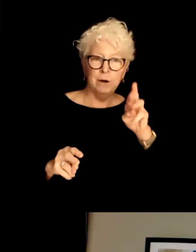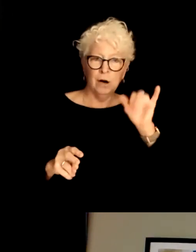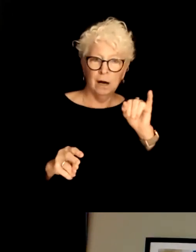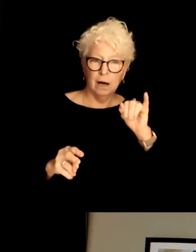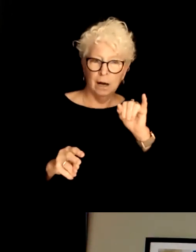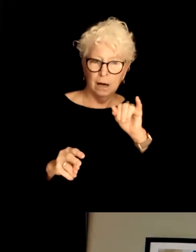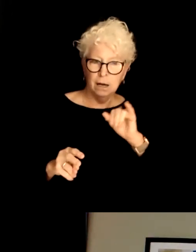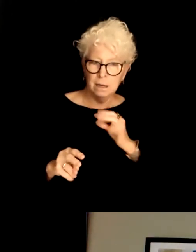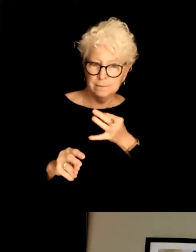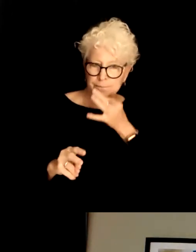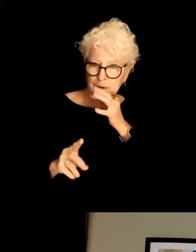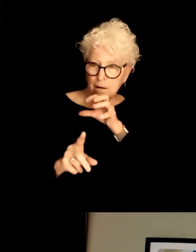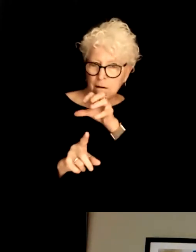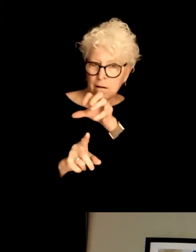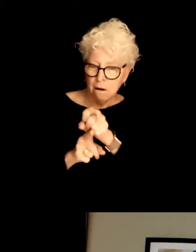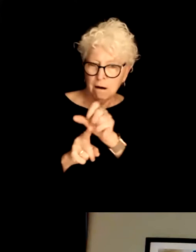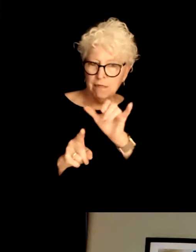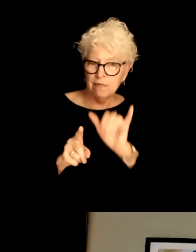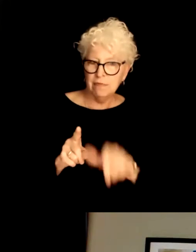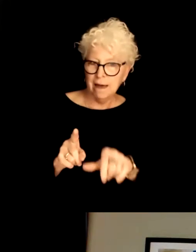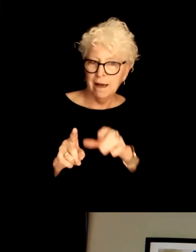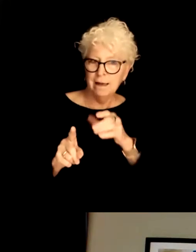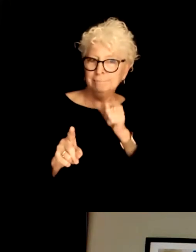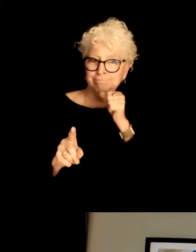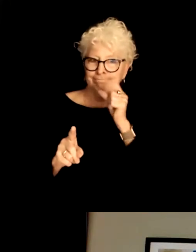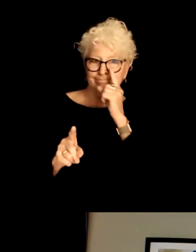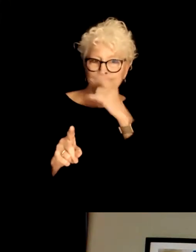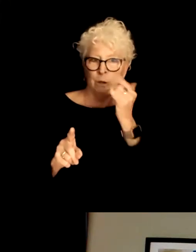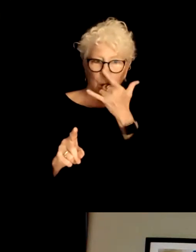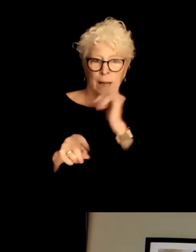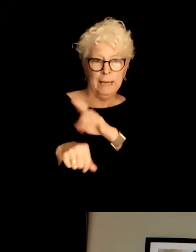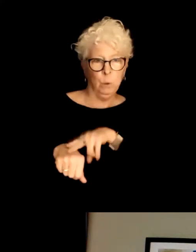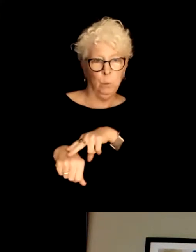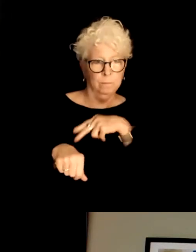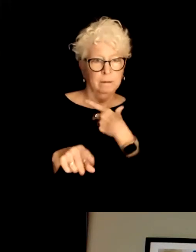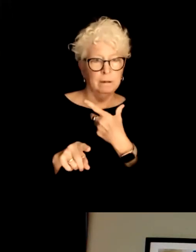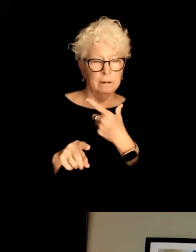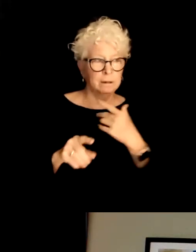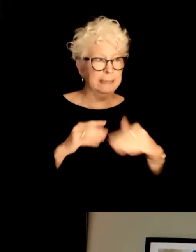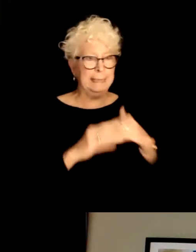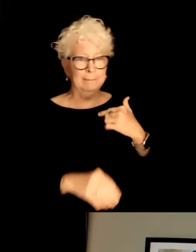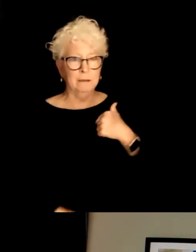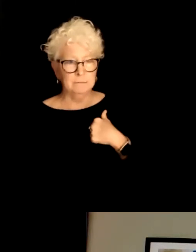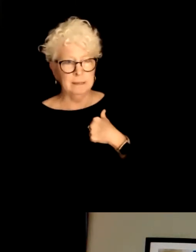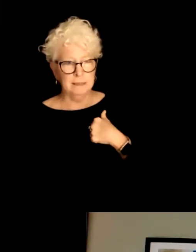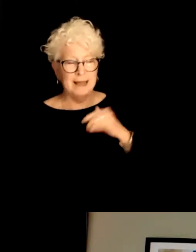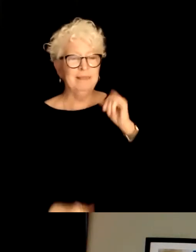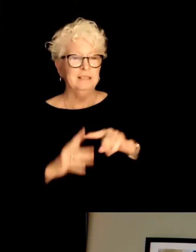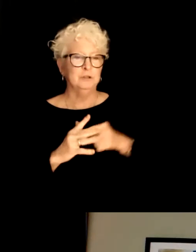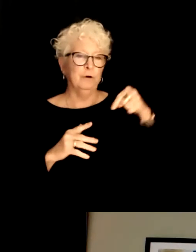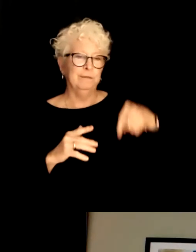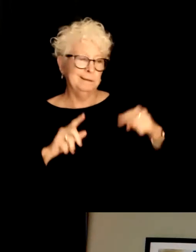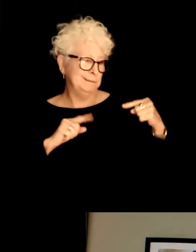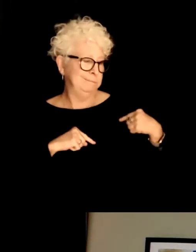were suggestive of a problem that he was familiar with. And he emailed me, and that was kind of the beginning of this journey. And what he told